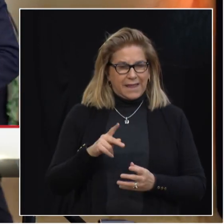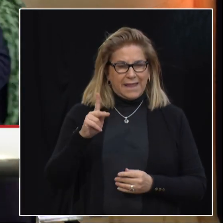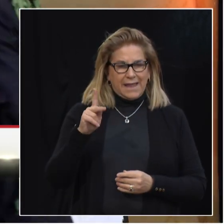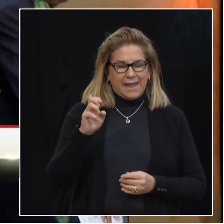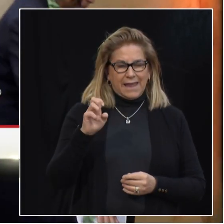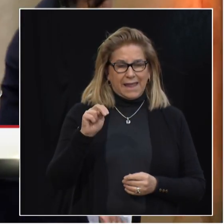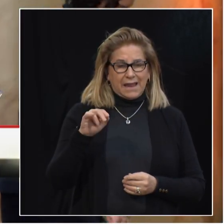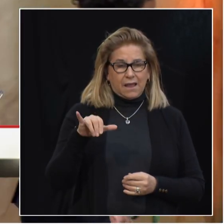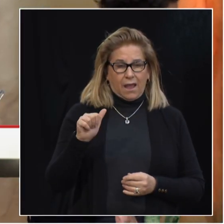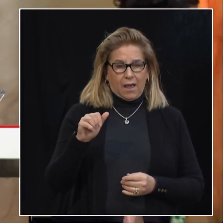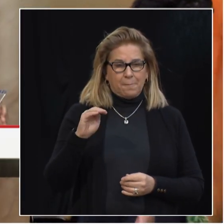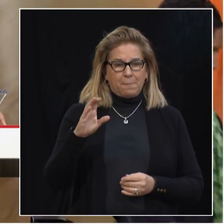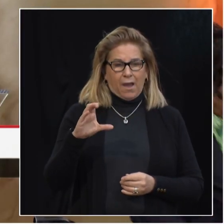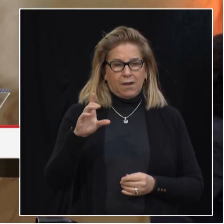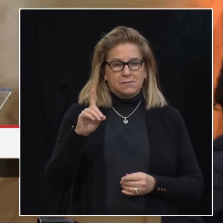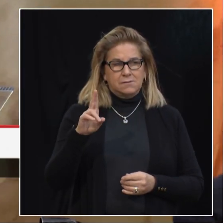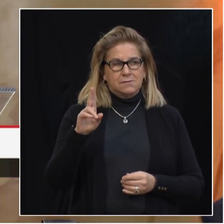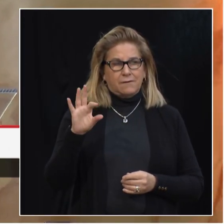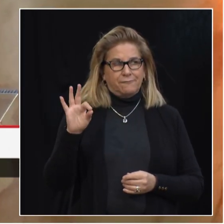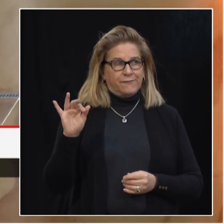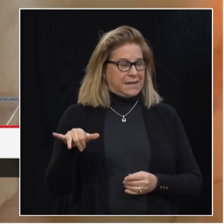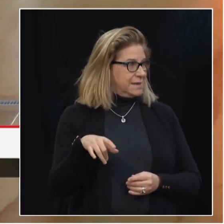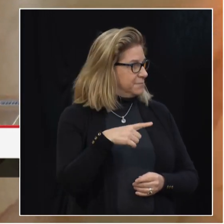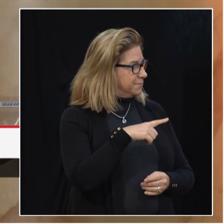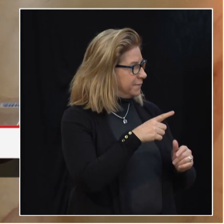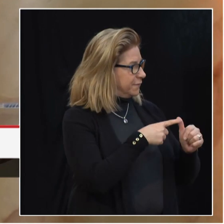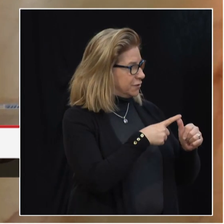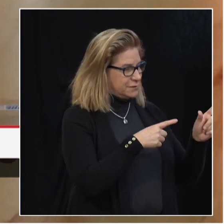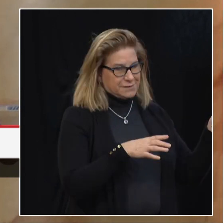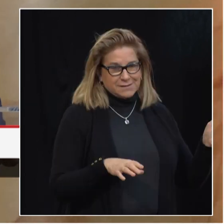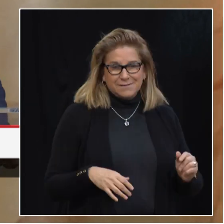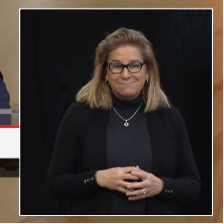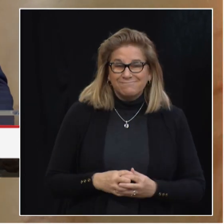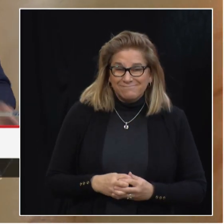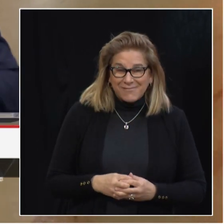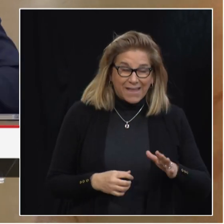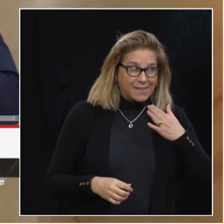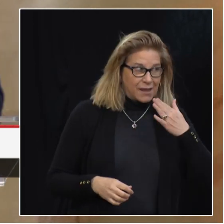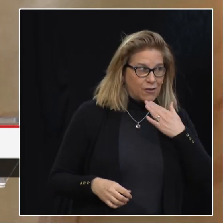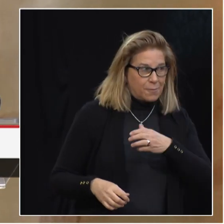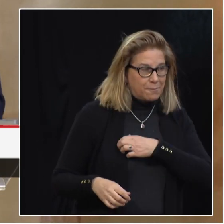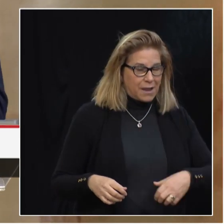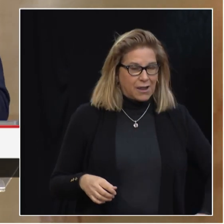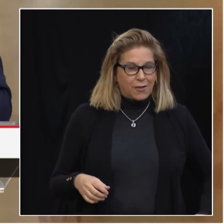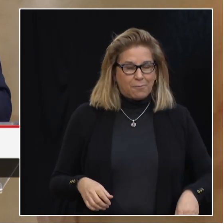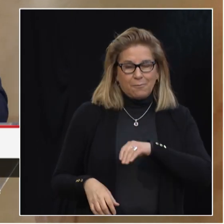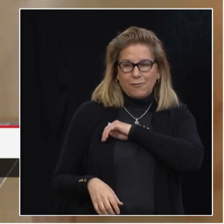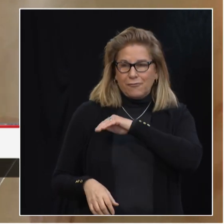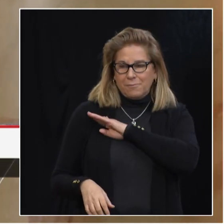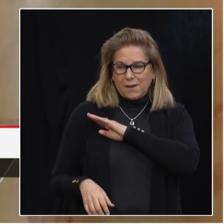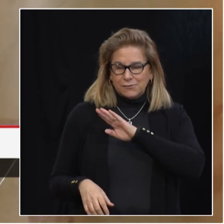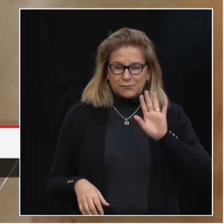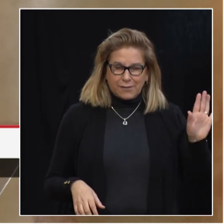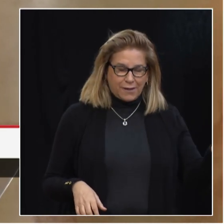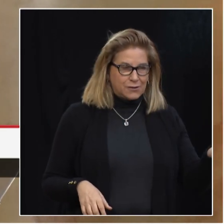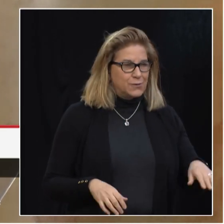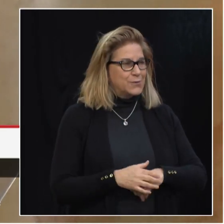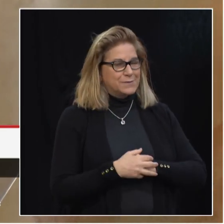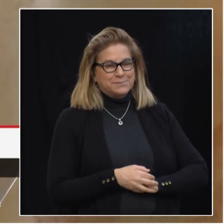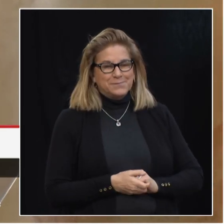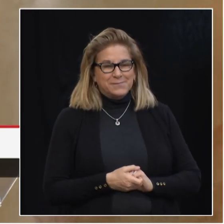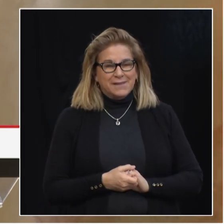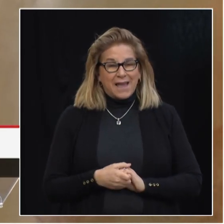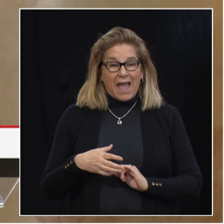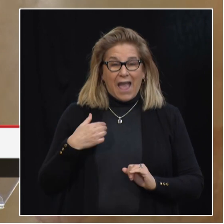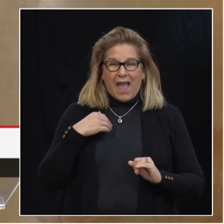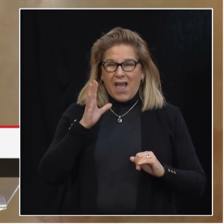Okay, awesome. Thank you, Madam Mayor. I really appreciate being here this morning. I'm going to keep my remarks very brief because